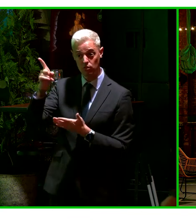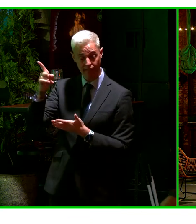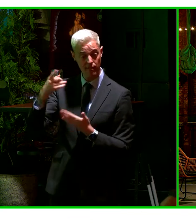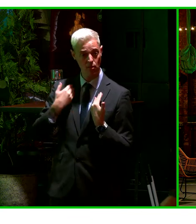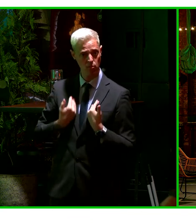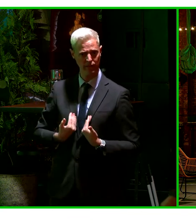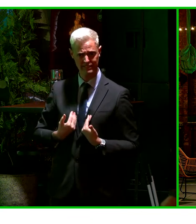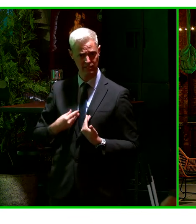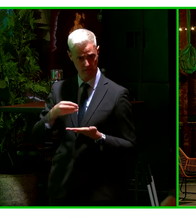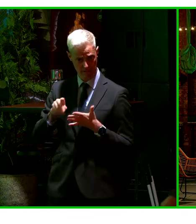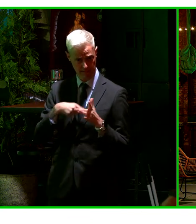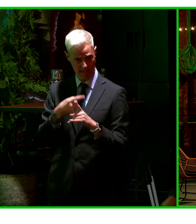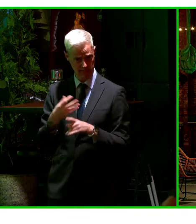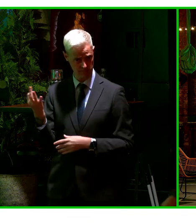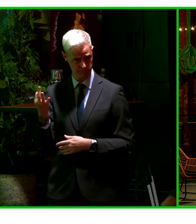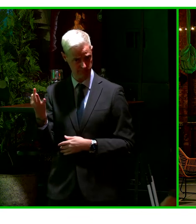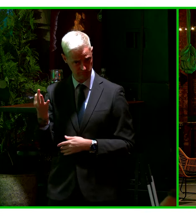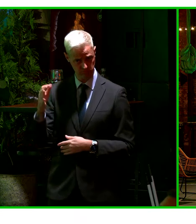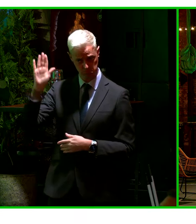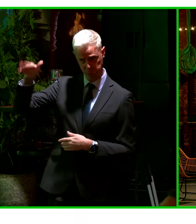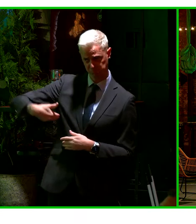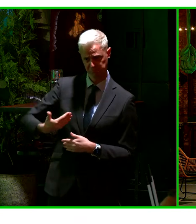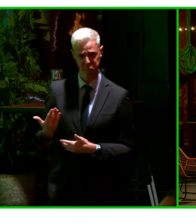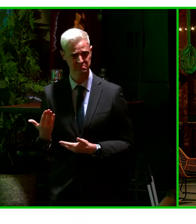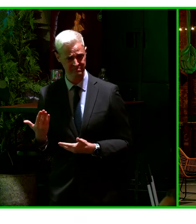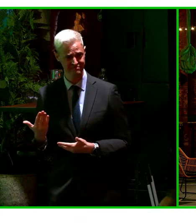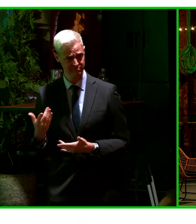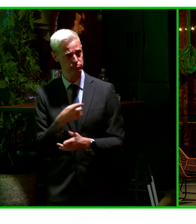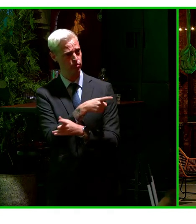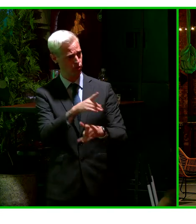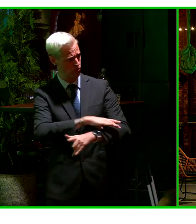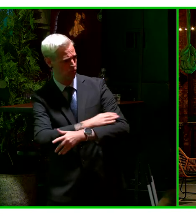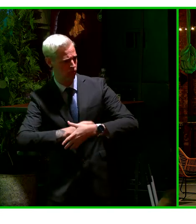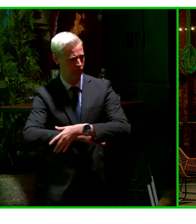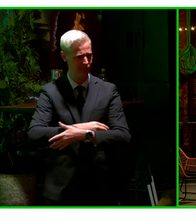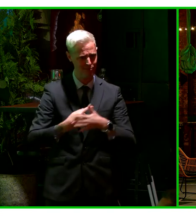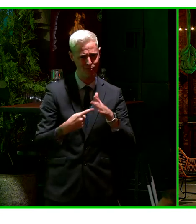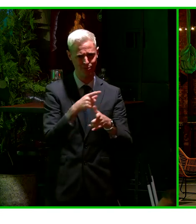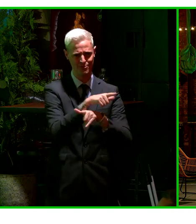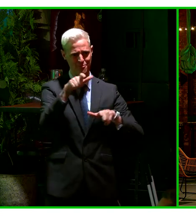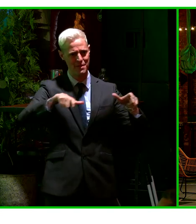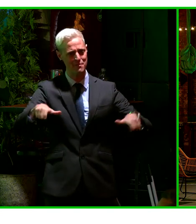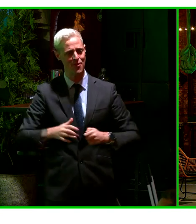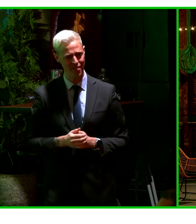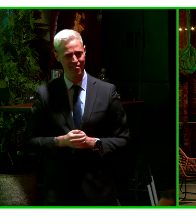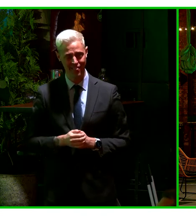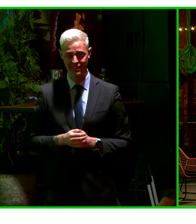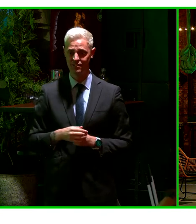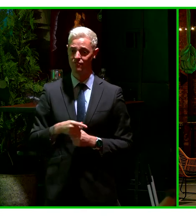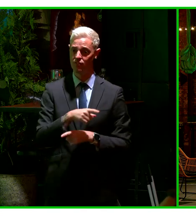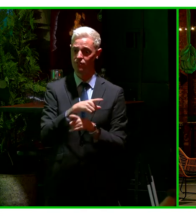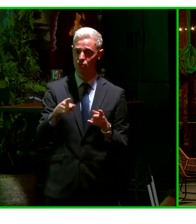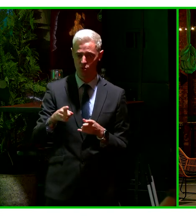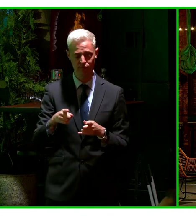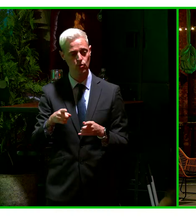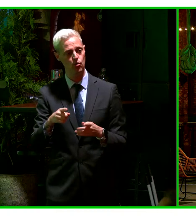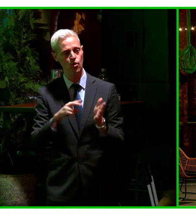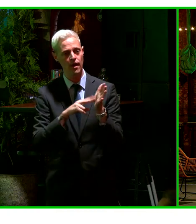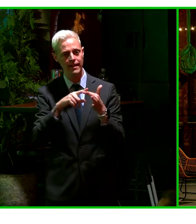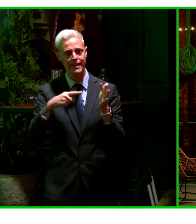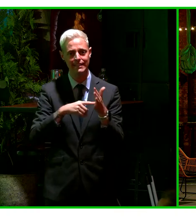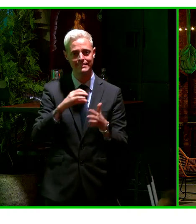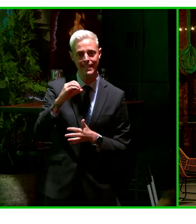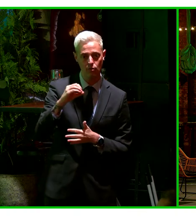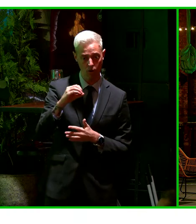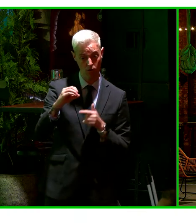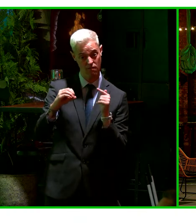bit more from a few ordinary people about how the drive to net zero can change people's lives. And I think the second